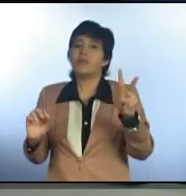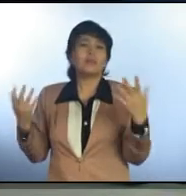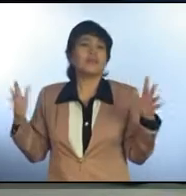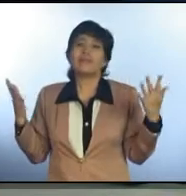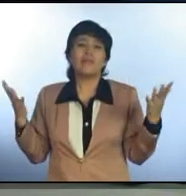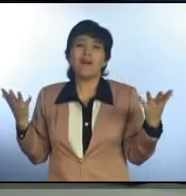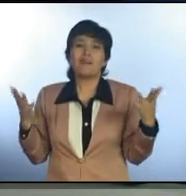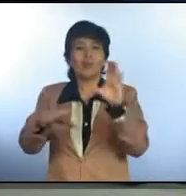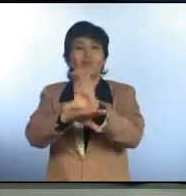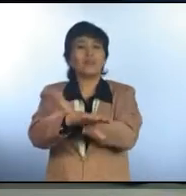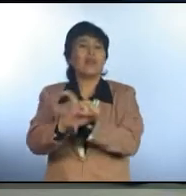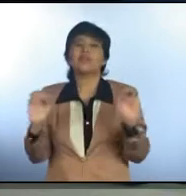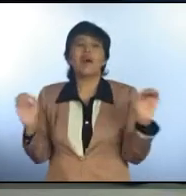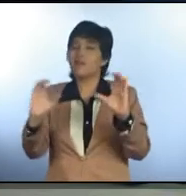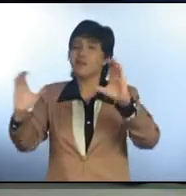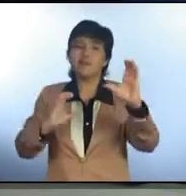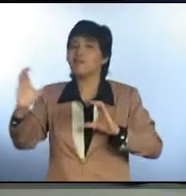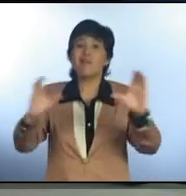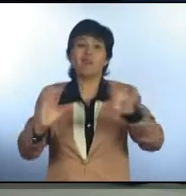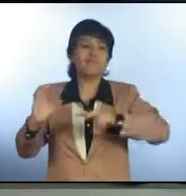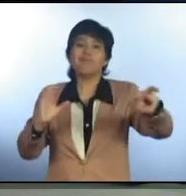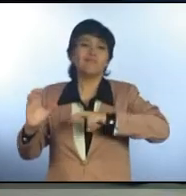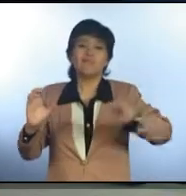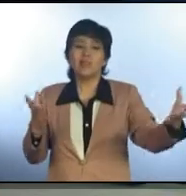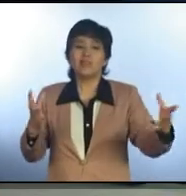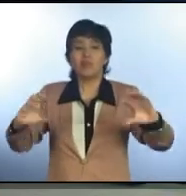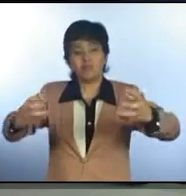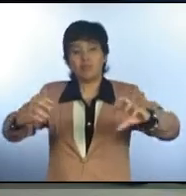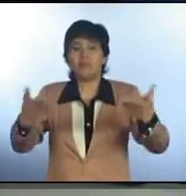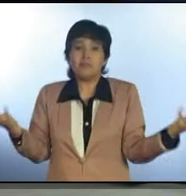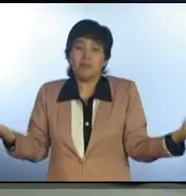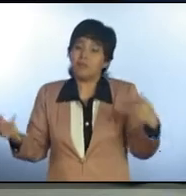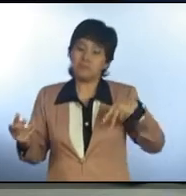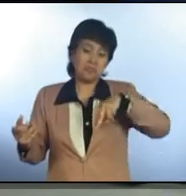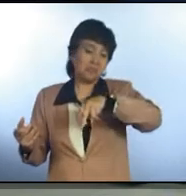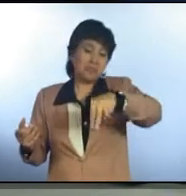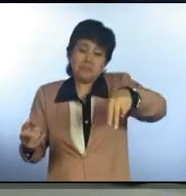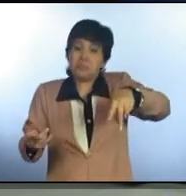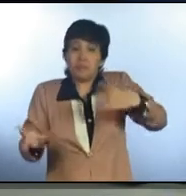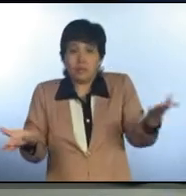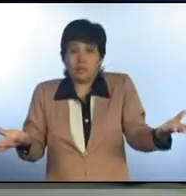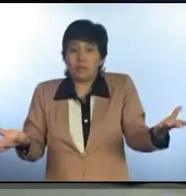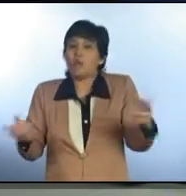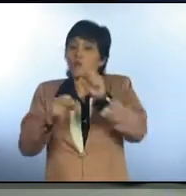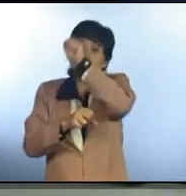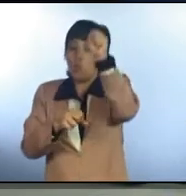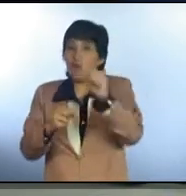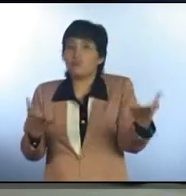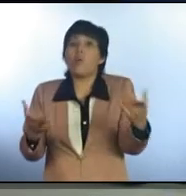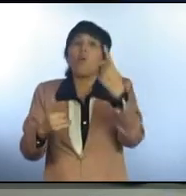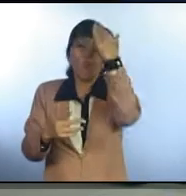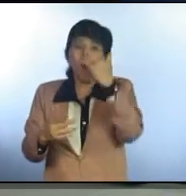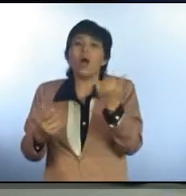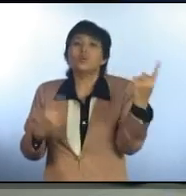don't even have computer. They don't even have car to travel. All they do is just by walking. And the question is, why